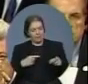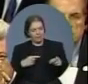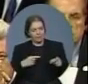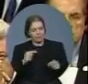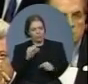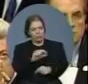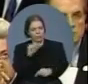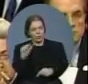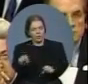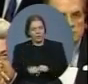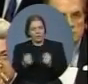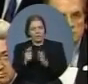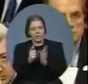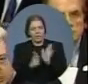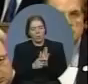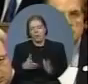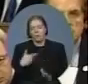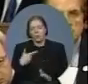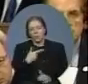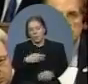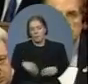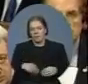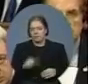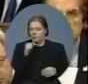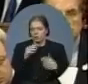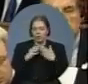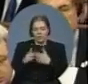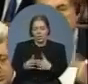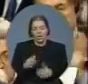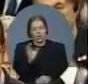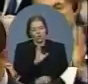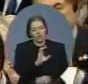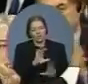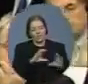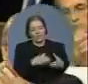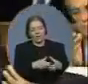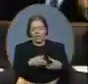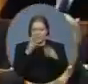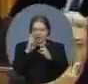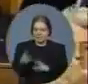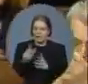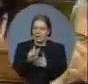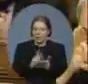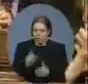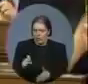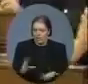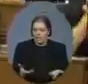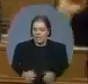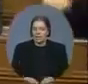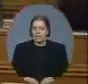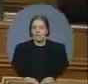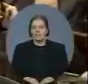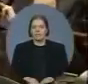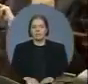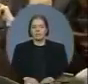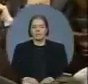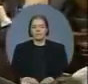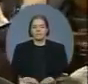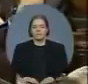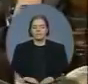stand up and simply demand that the Conservative Party obey the law? The Honourable Minister of Industry.